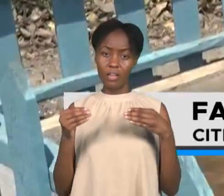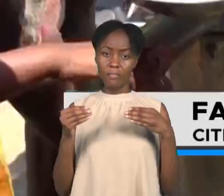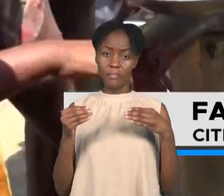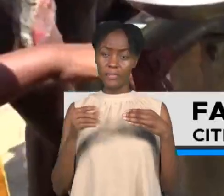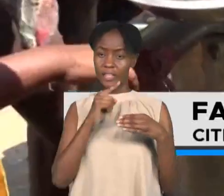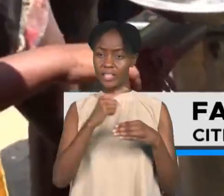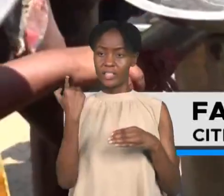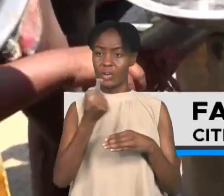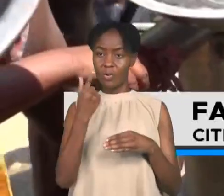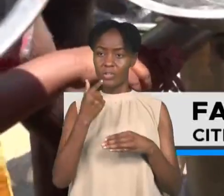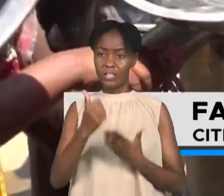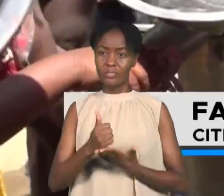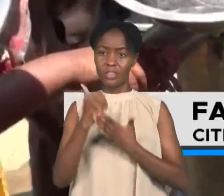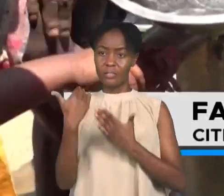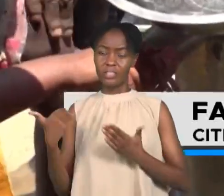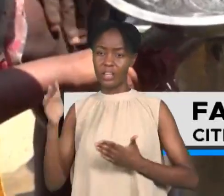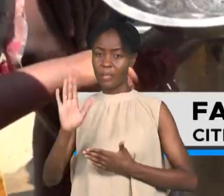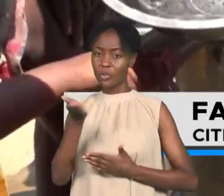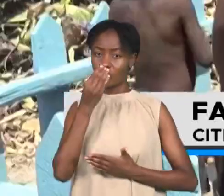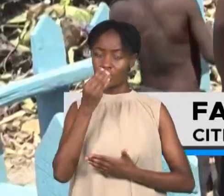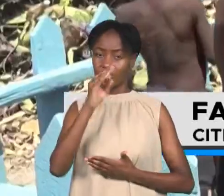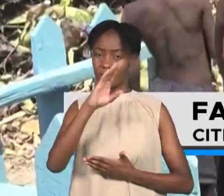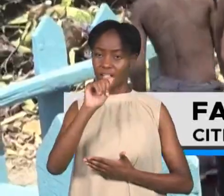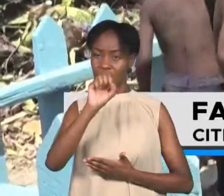enough for his family to eat cassava once a day.